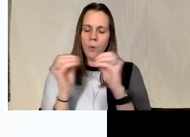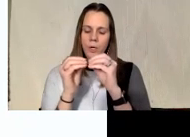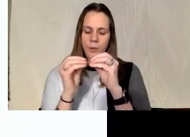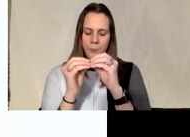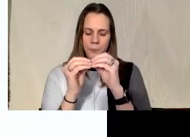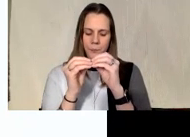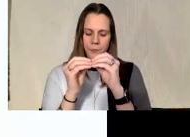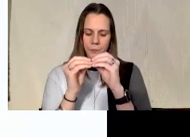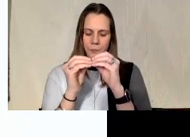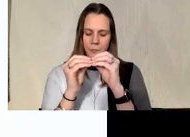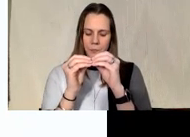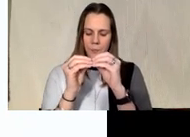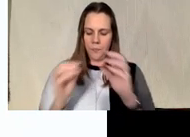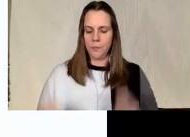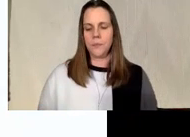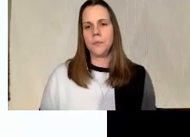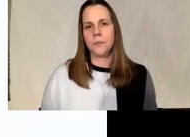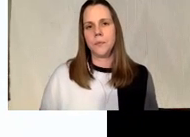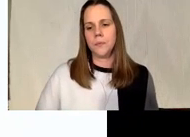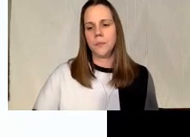So more.